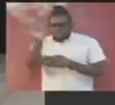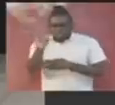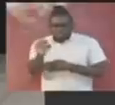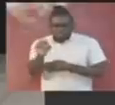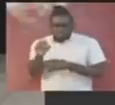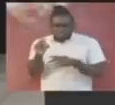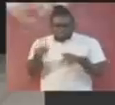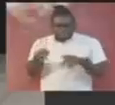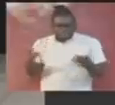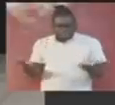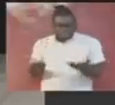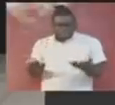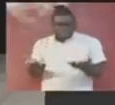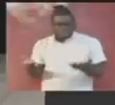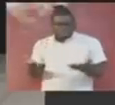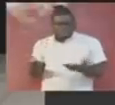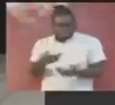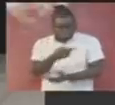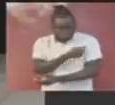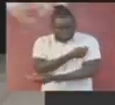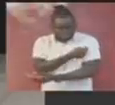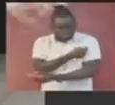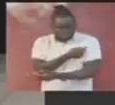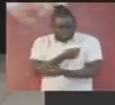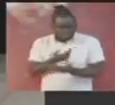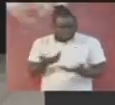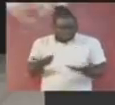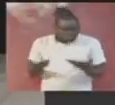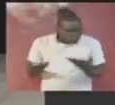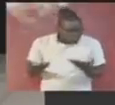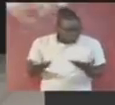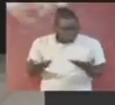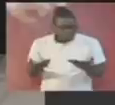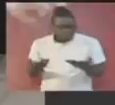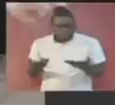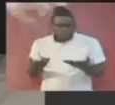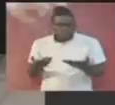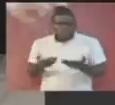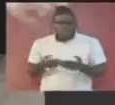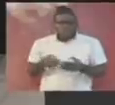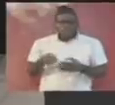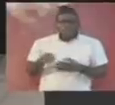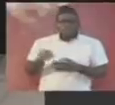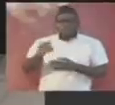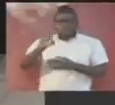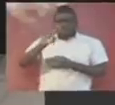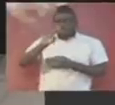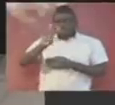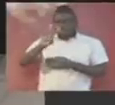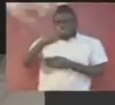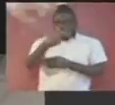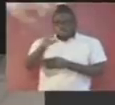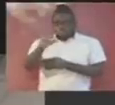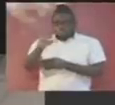to 88% of the population should be vaccinated to get herd immunity. At what point